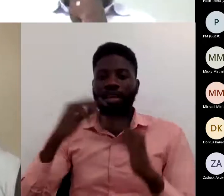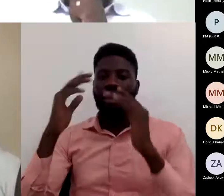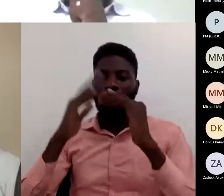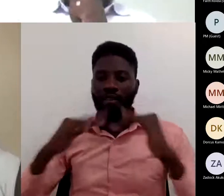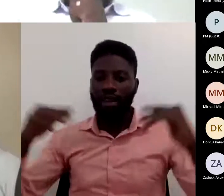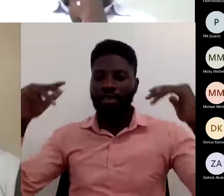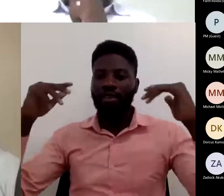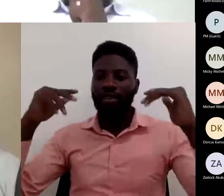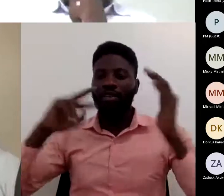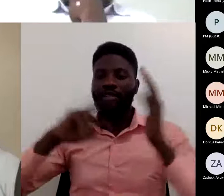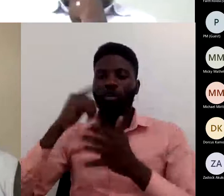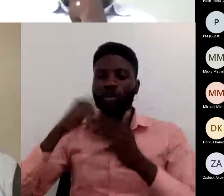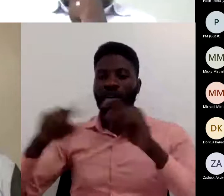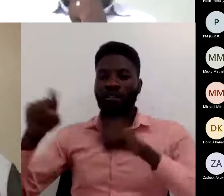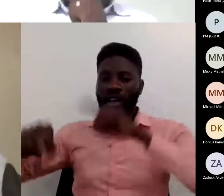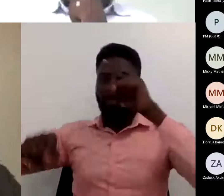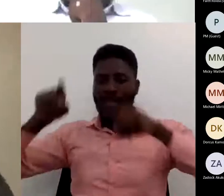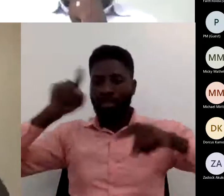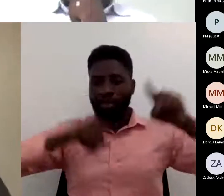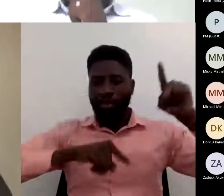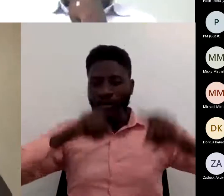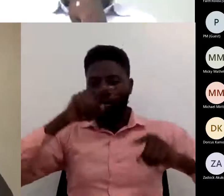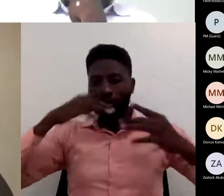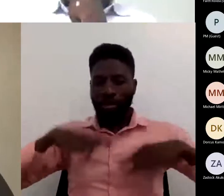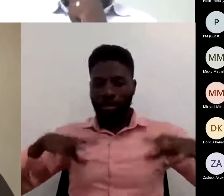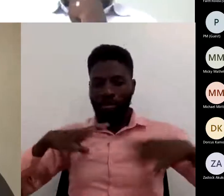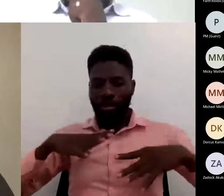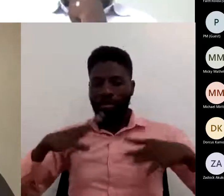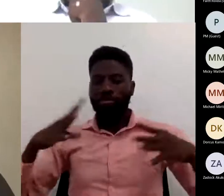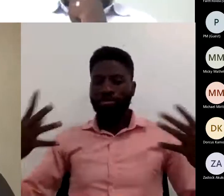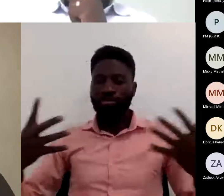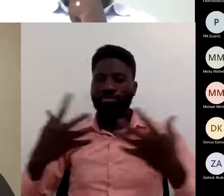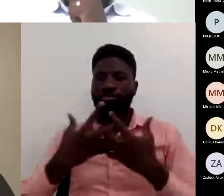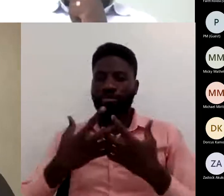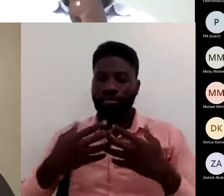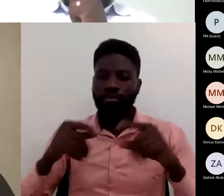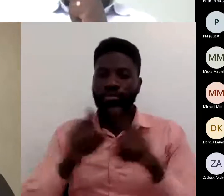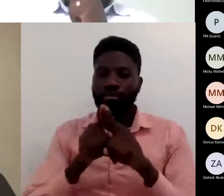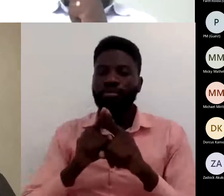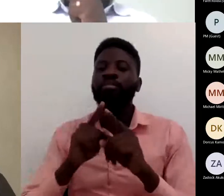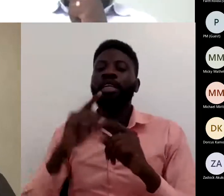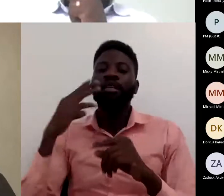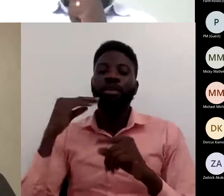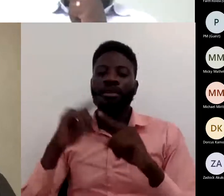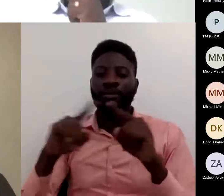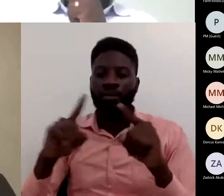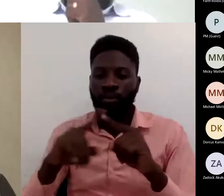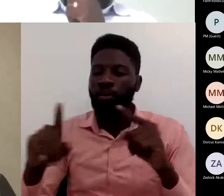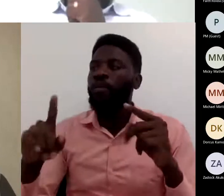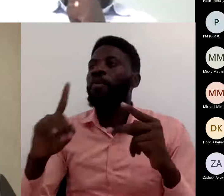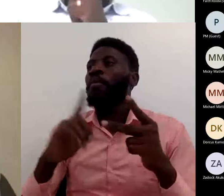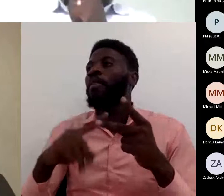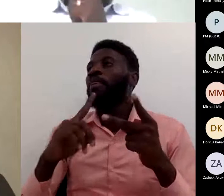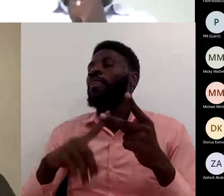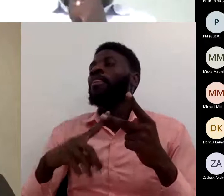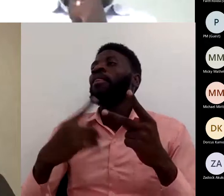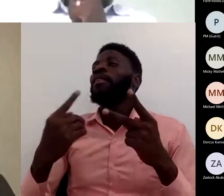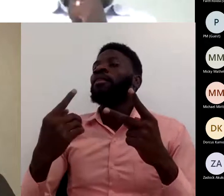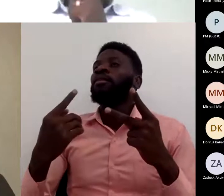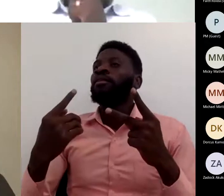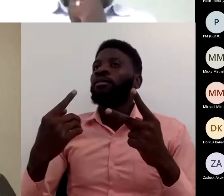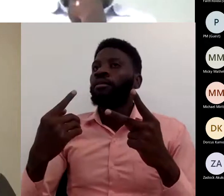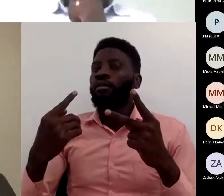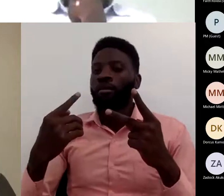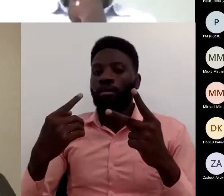to bring together diverse people, literally, people who are different in terms of their experience, people who are different in terms of